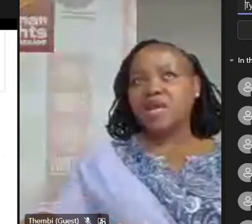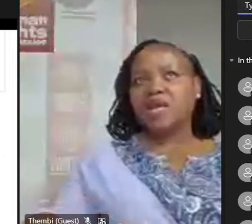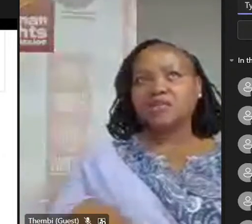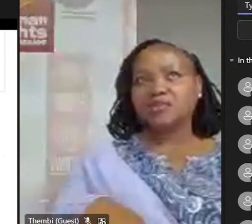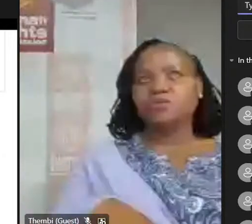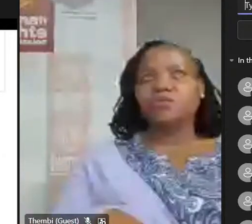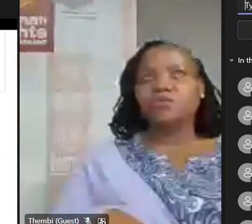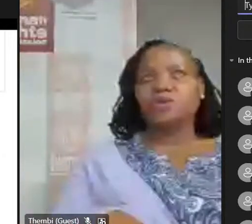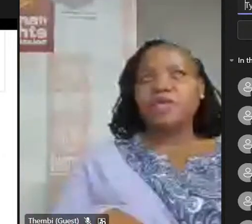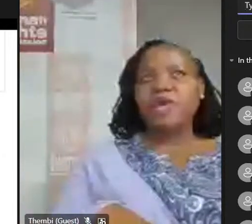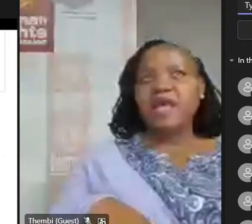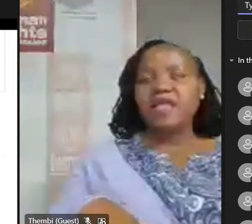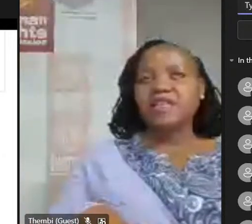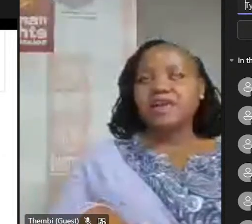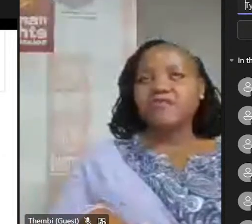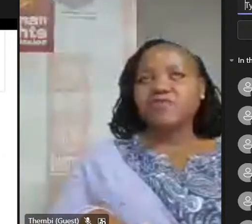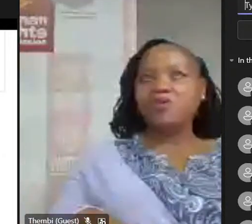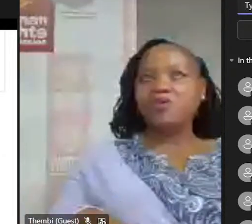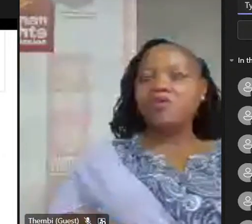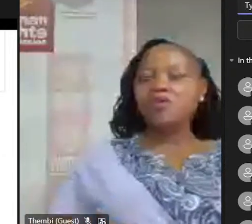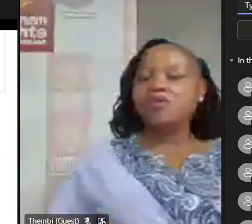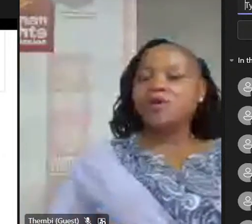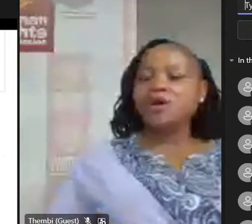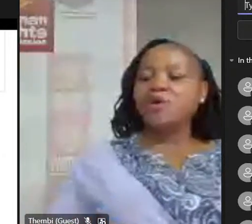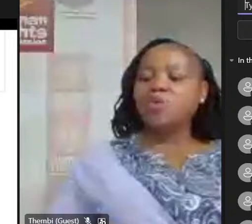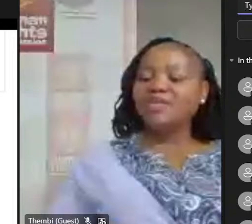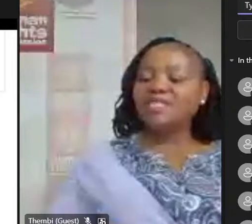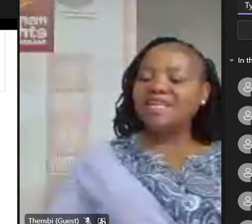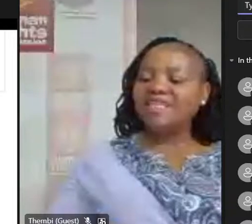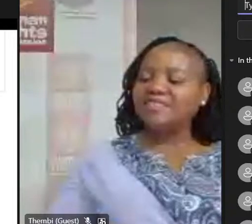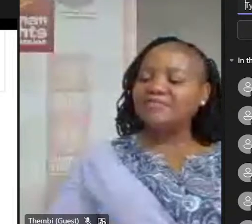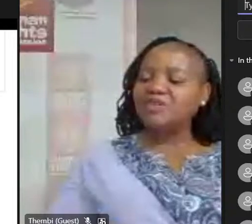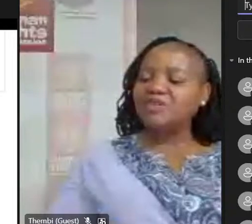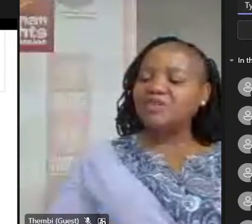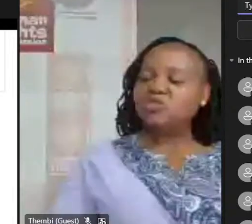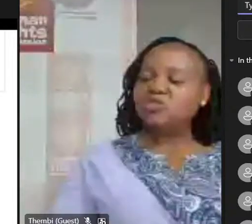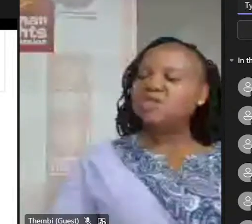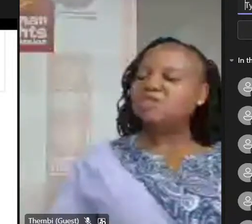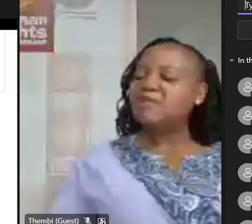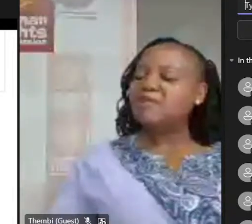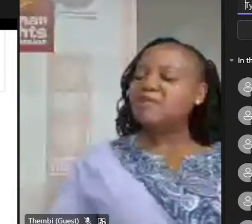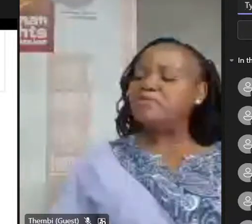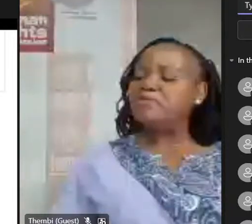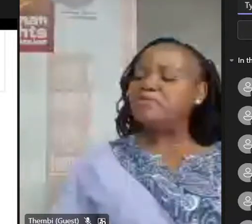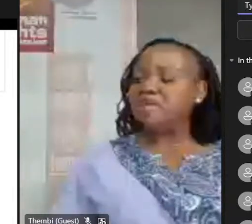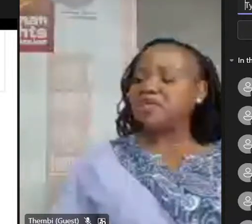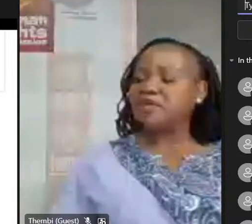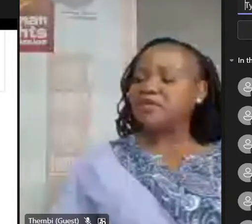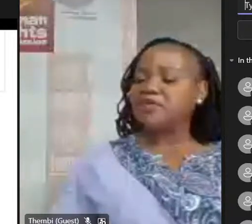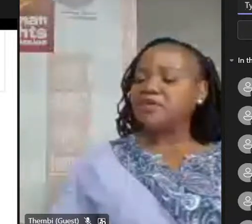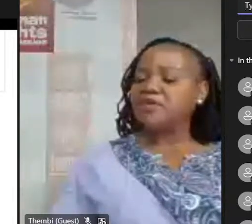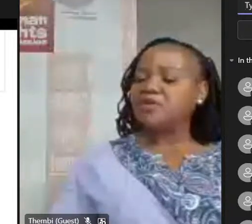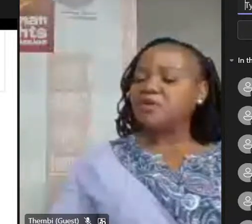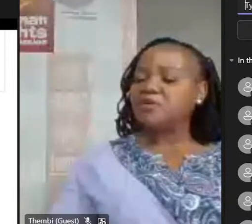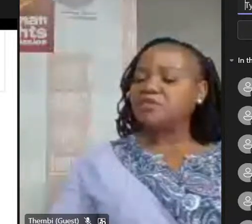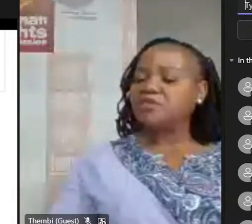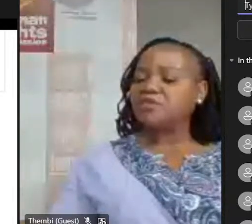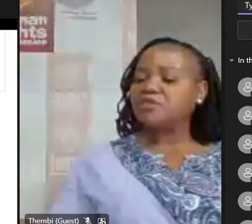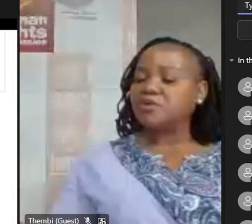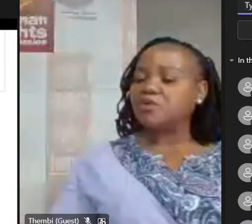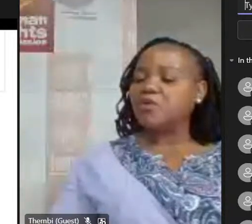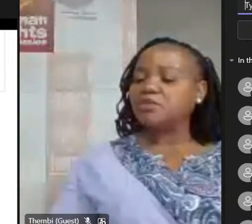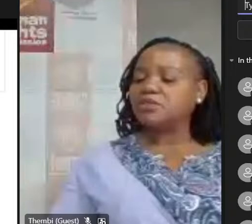school A and school B, and therefore, what does it mean? So somebody should really be monitoring in all